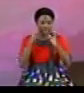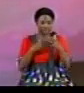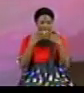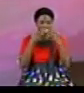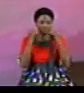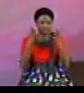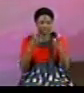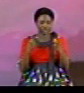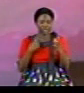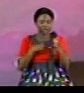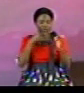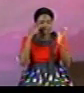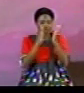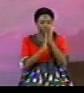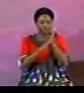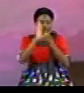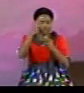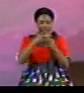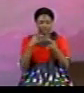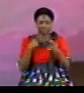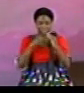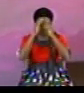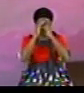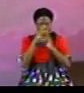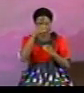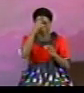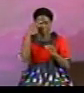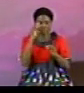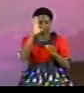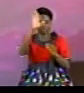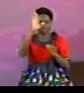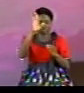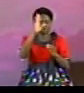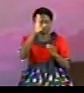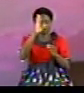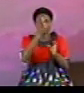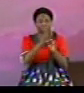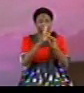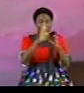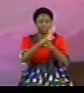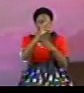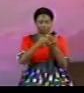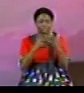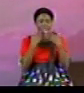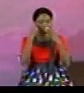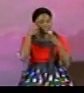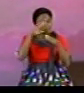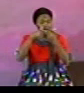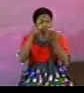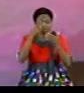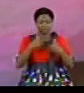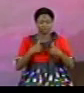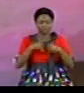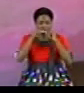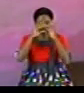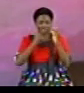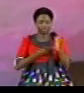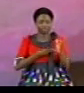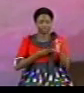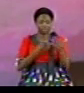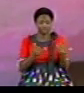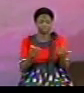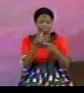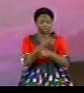your name. We worship you because of your faithfulness. Thank you, Lord, how you have blessed us today, right from the morning